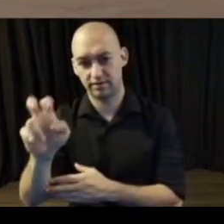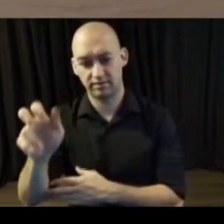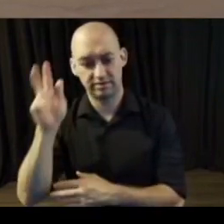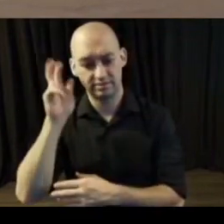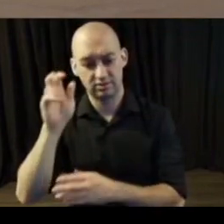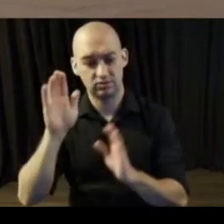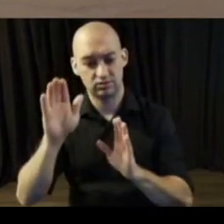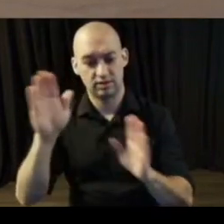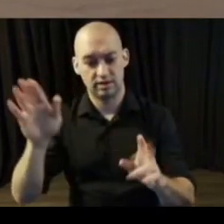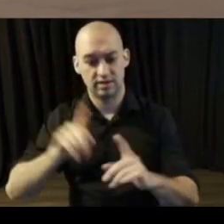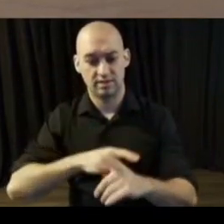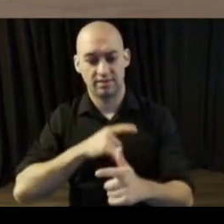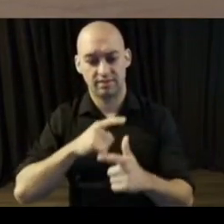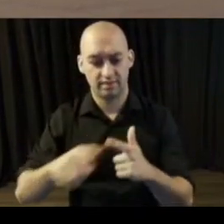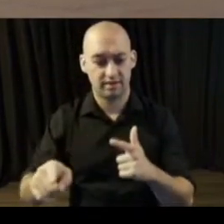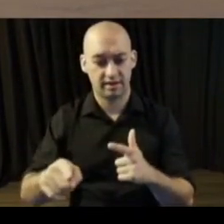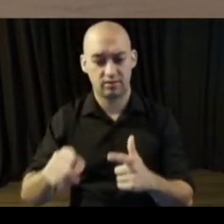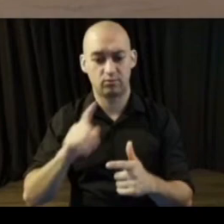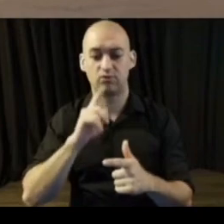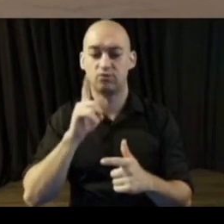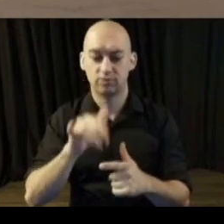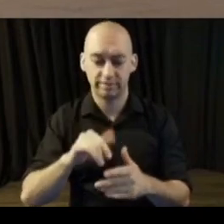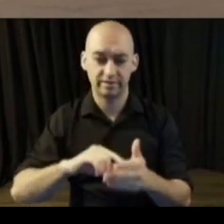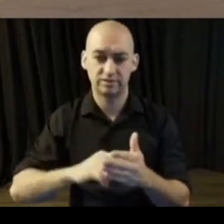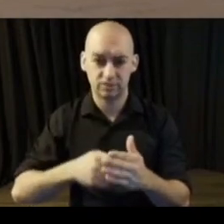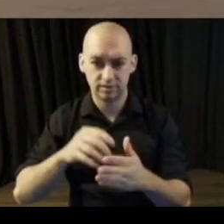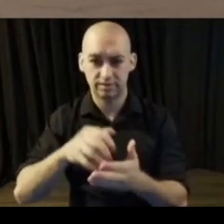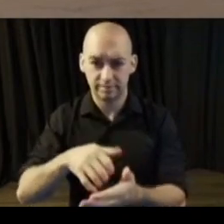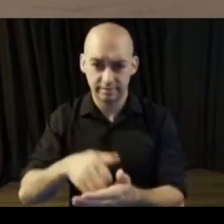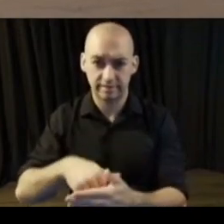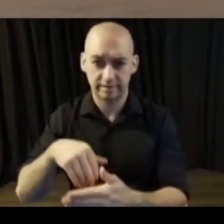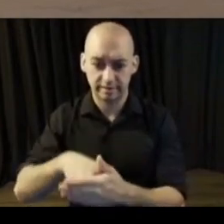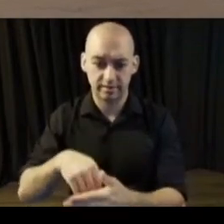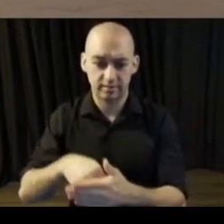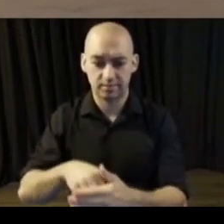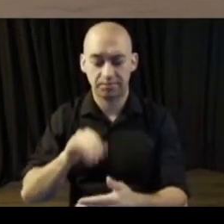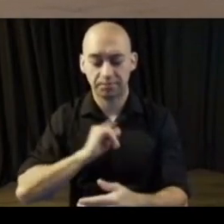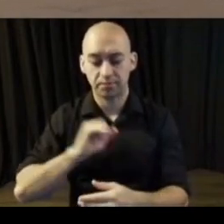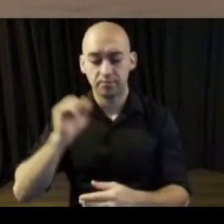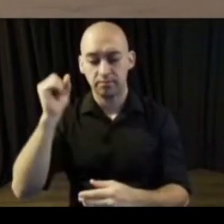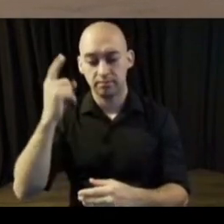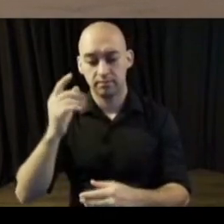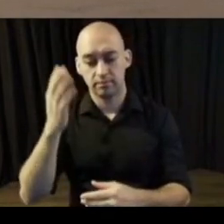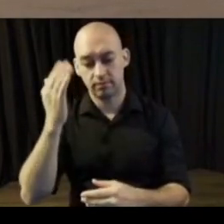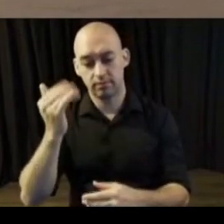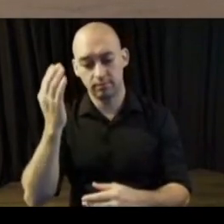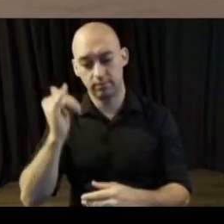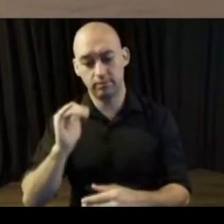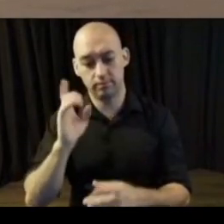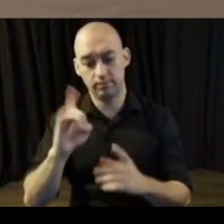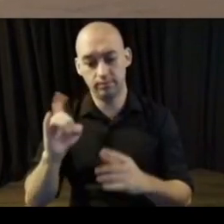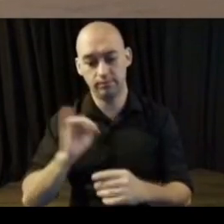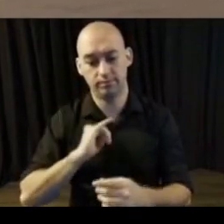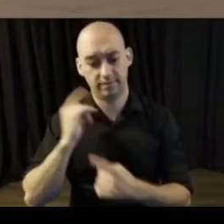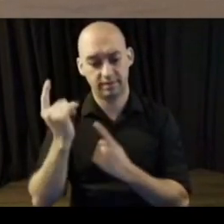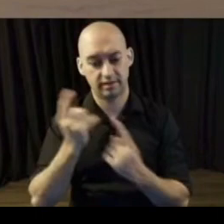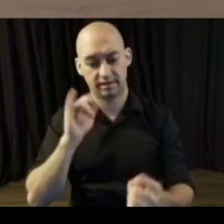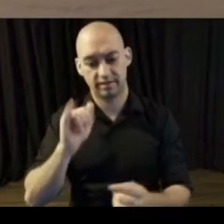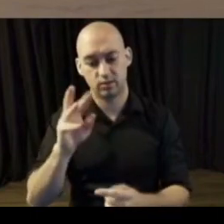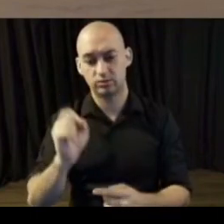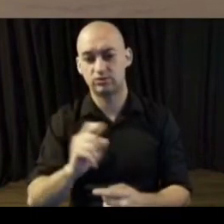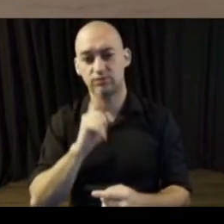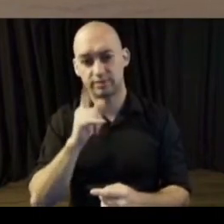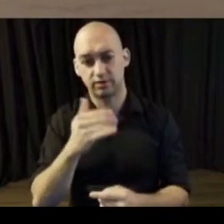and then when we really start digging into it, I realize, why did I think that was really good? So